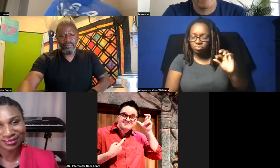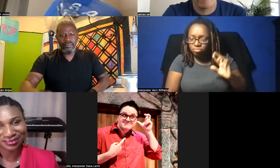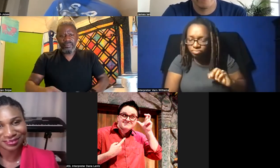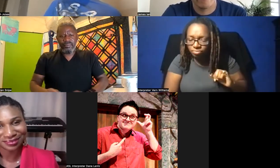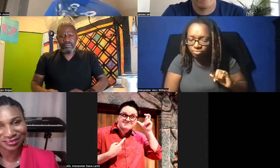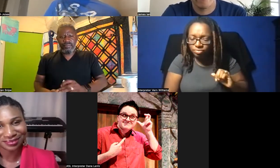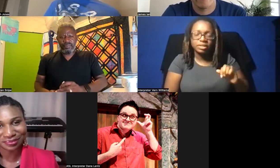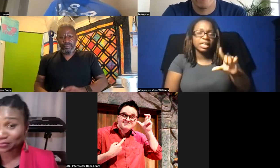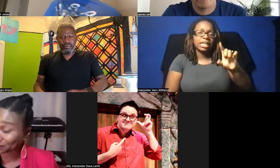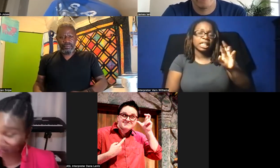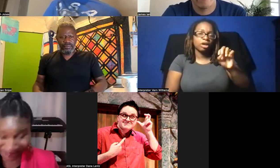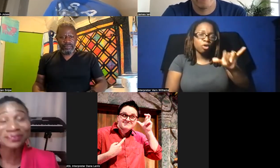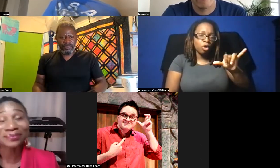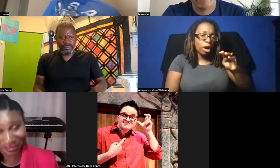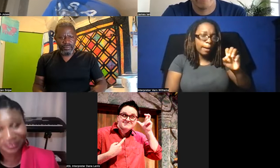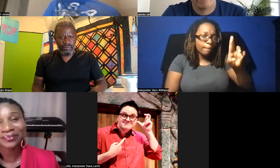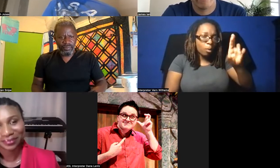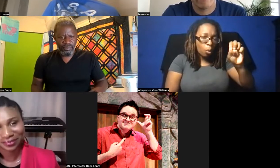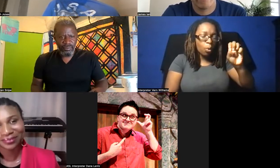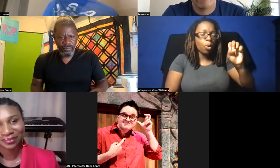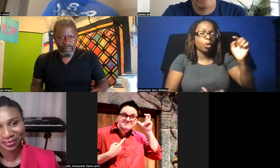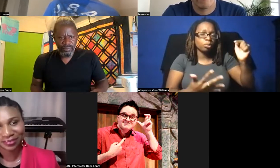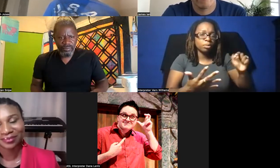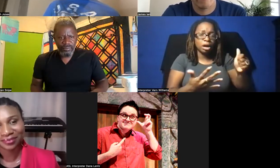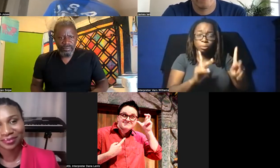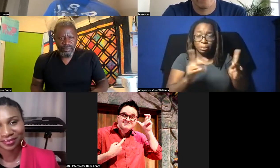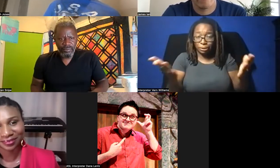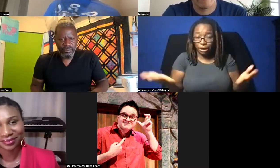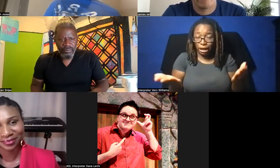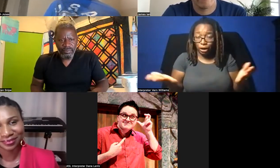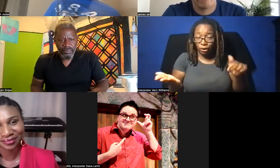and Leroy Moore, and along with everybody on this panel,